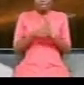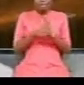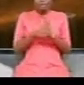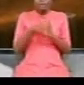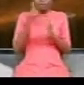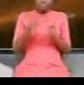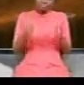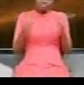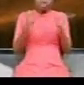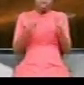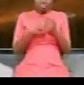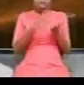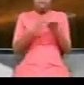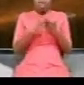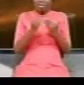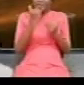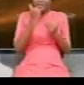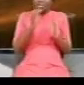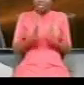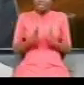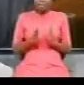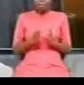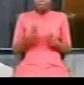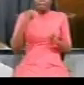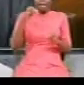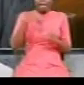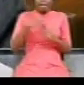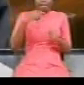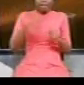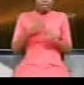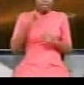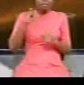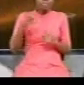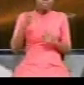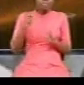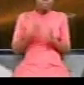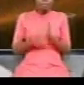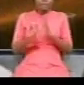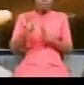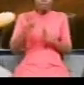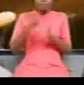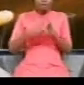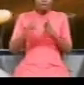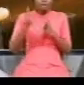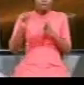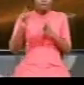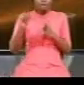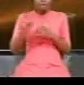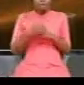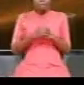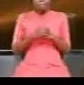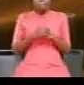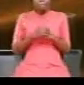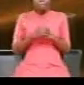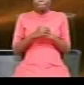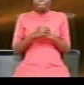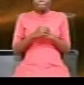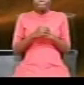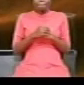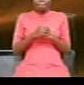to forgive offenders. Chapter 4, 1 John chapter 4, and in verse 20, 1